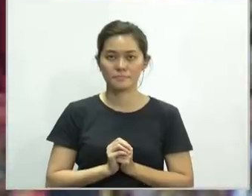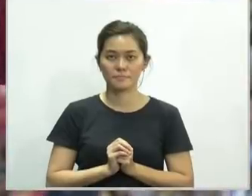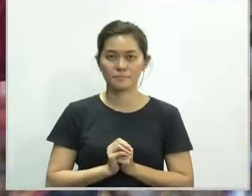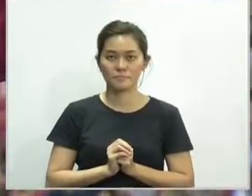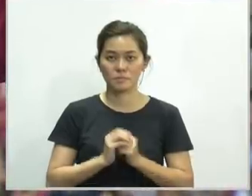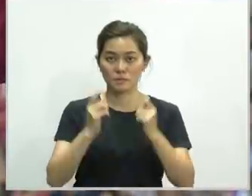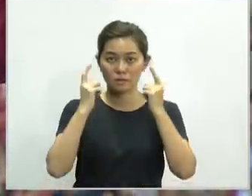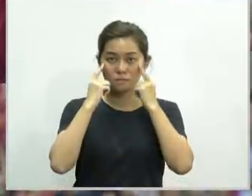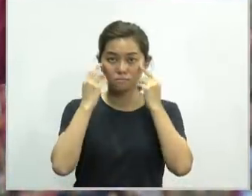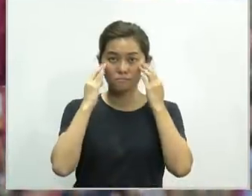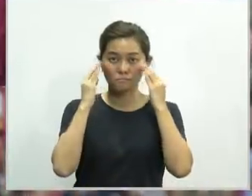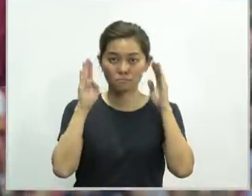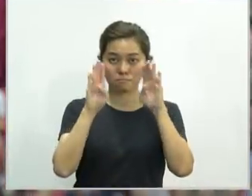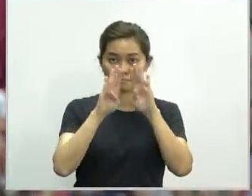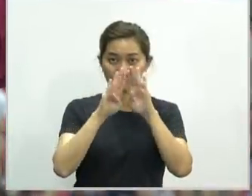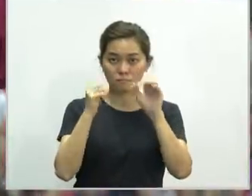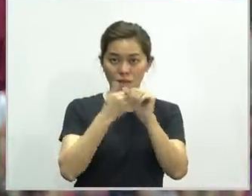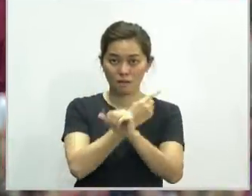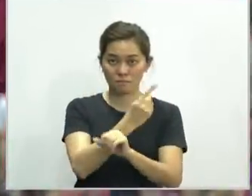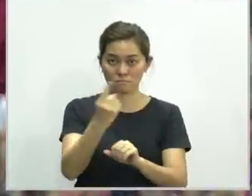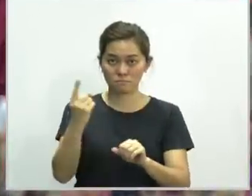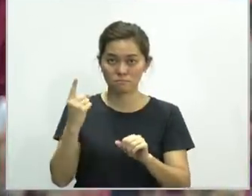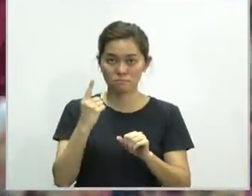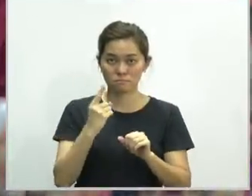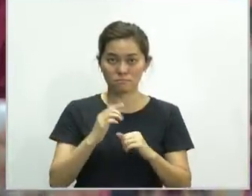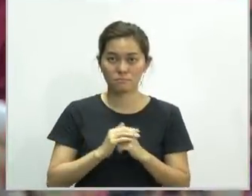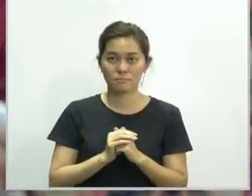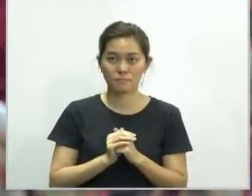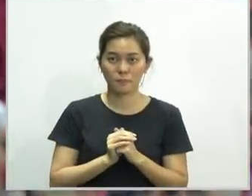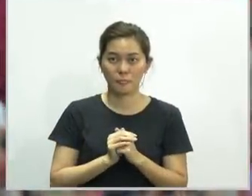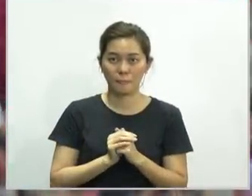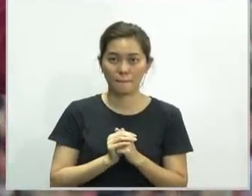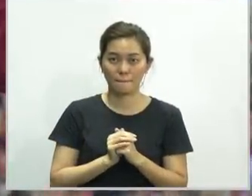Just close your eyes, everyone.